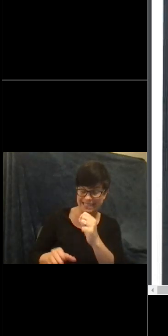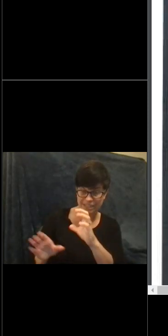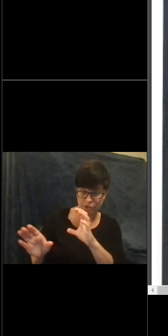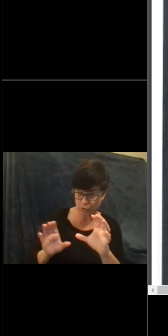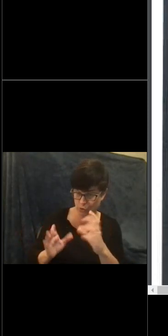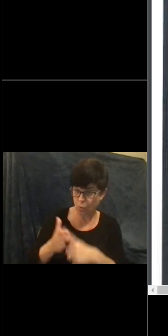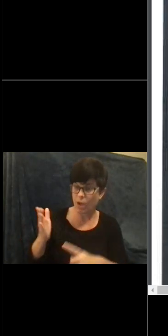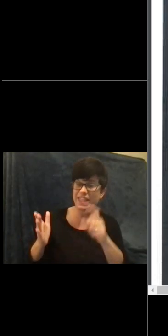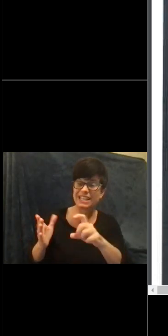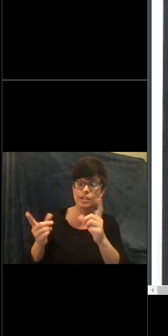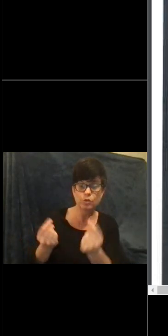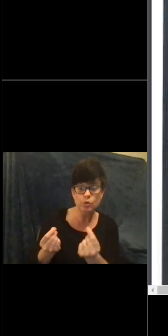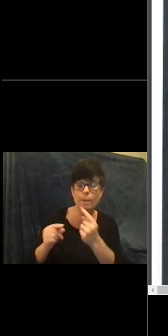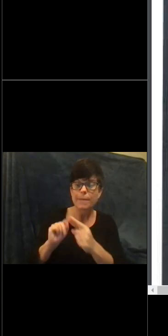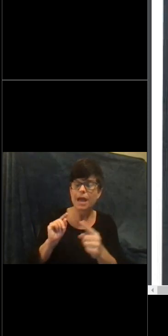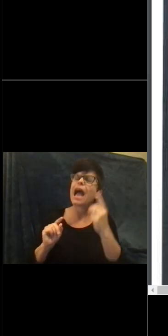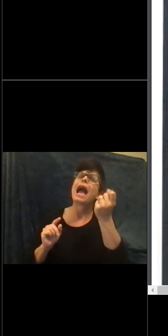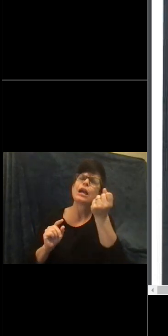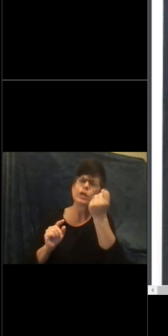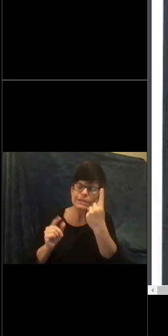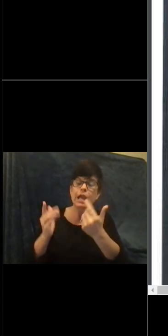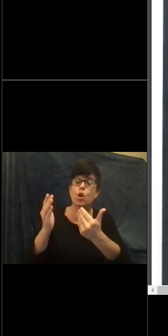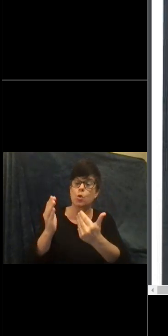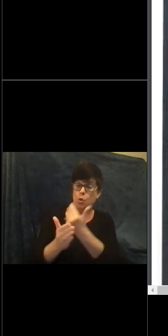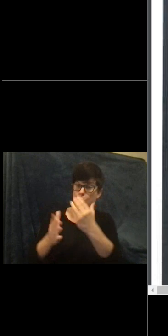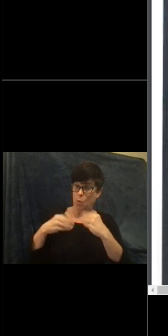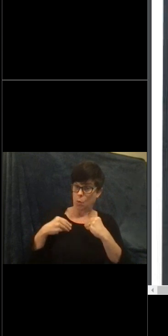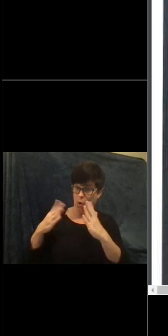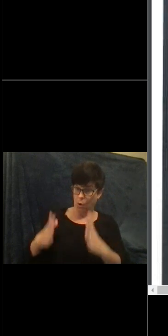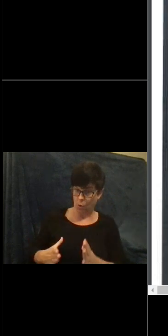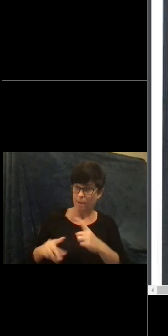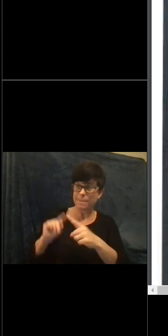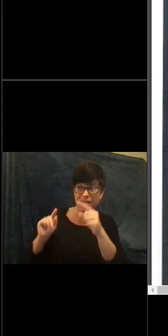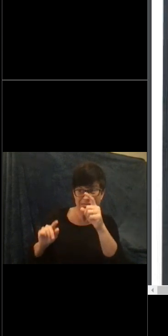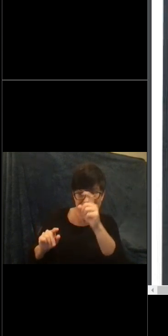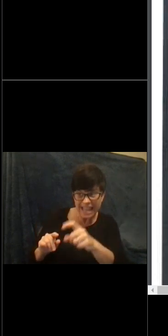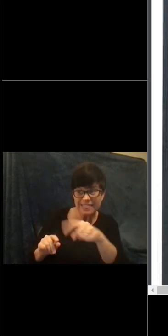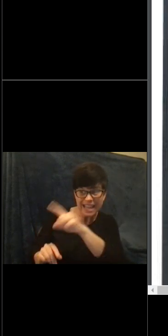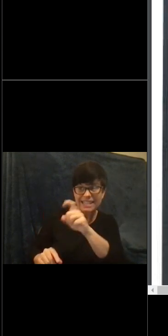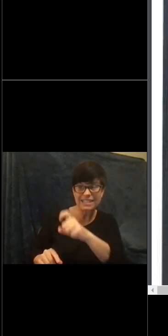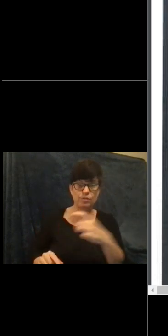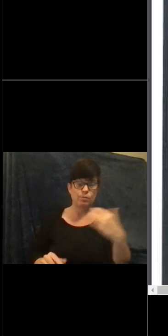but we're all held accountable for our actions. And don't think twice that